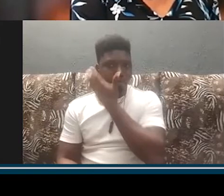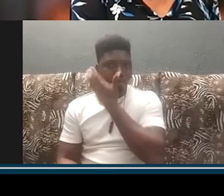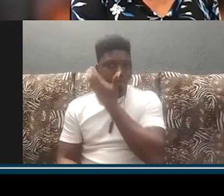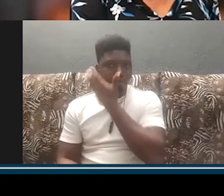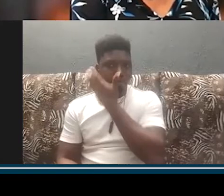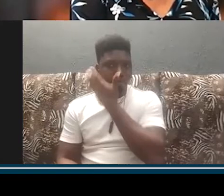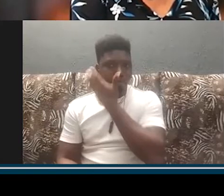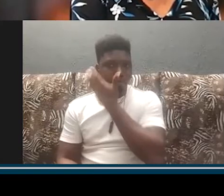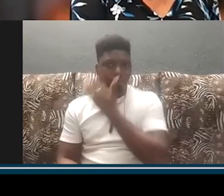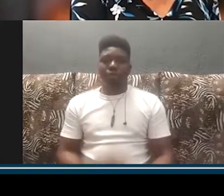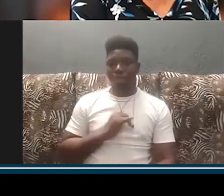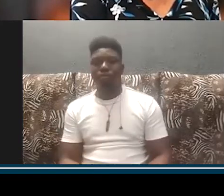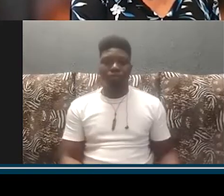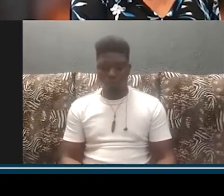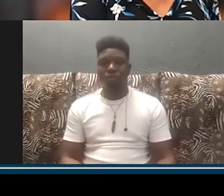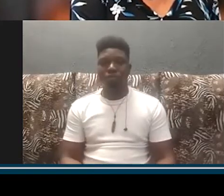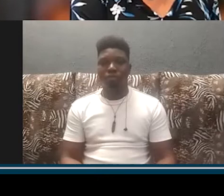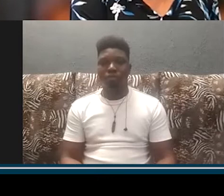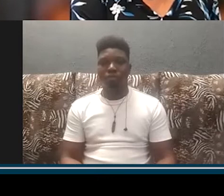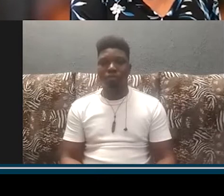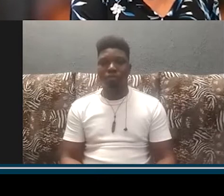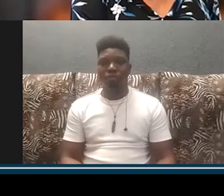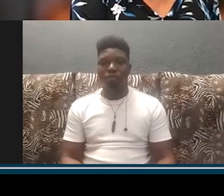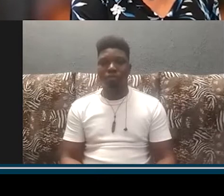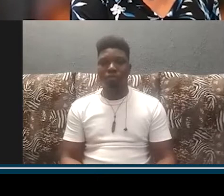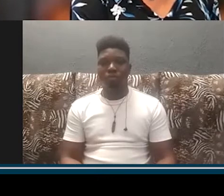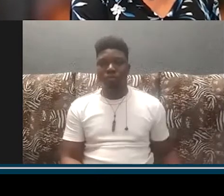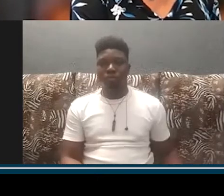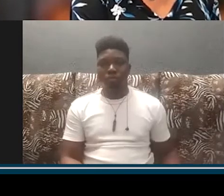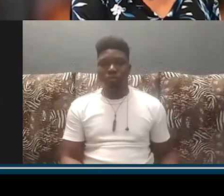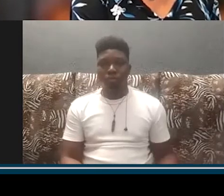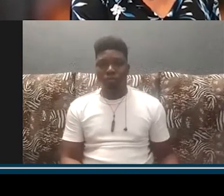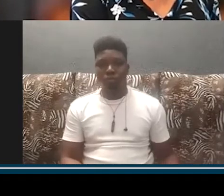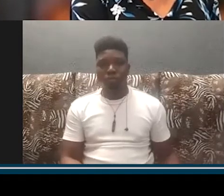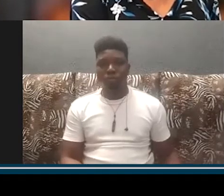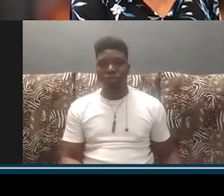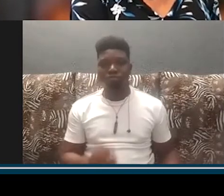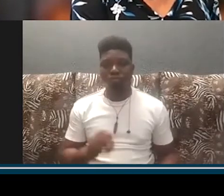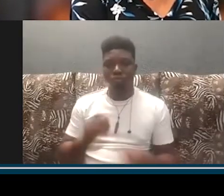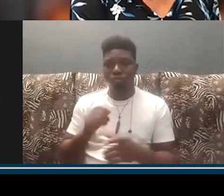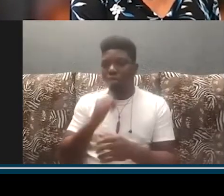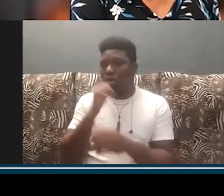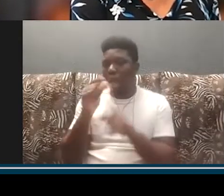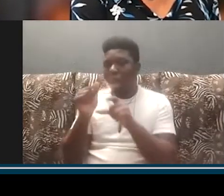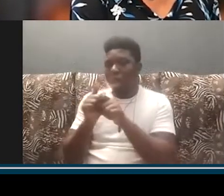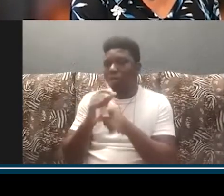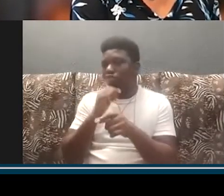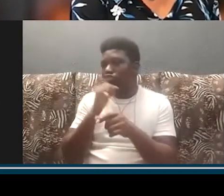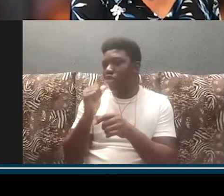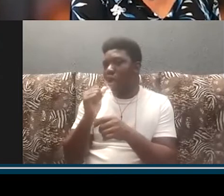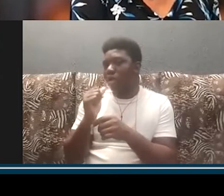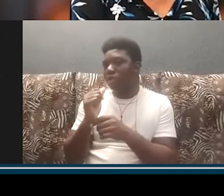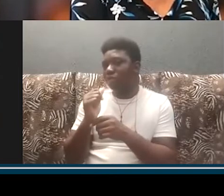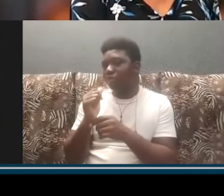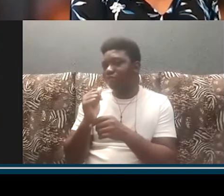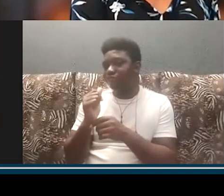accessible transportation is right, not luxury or privilege. So